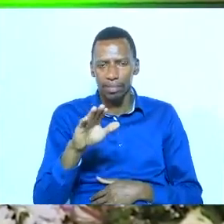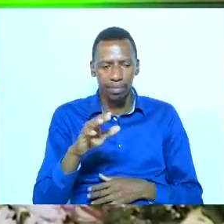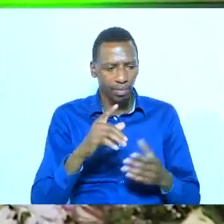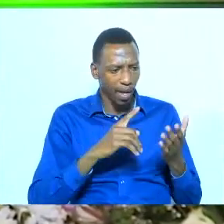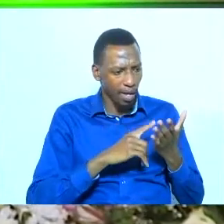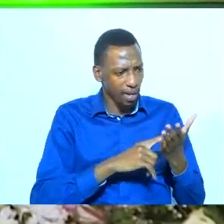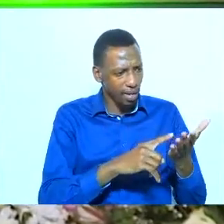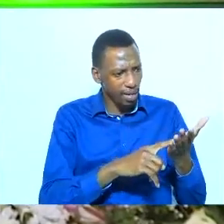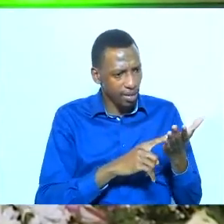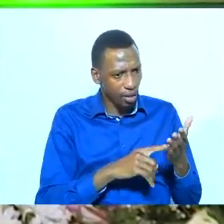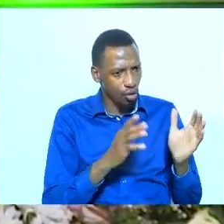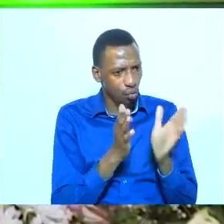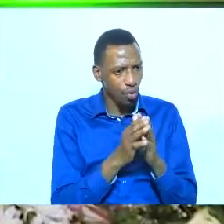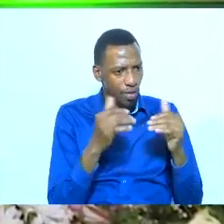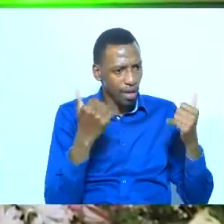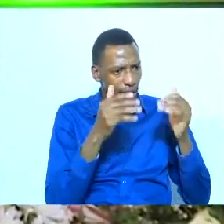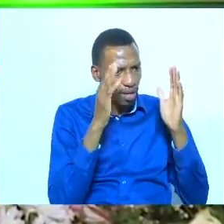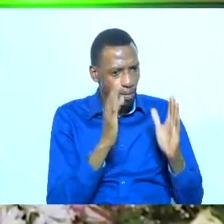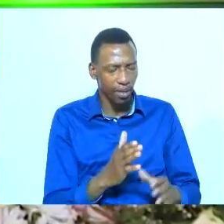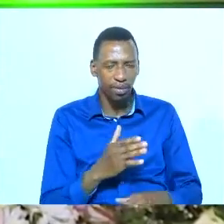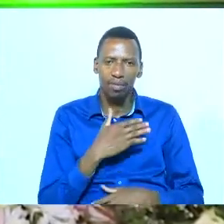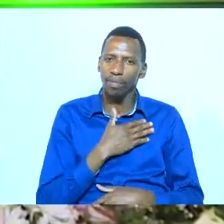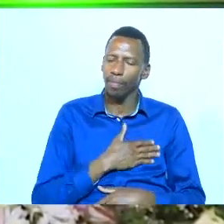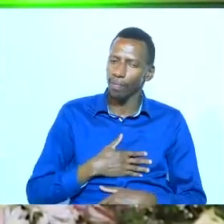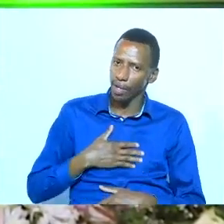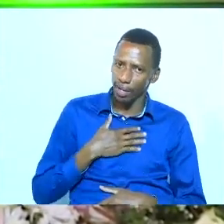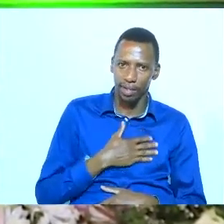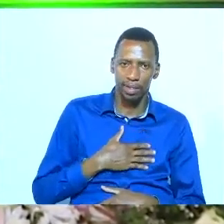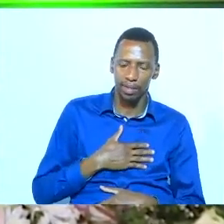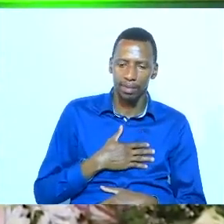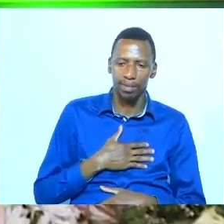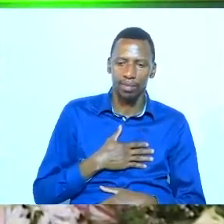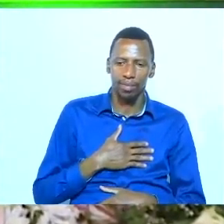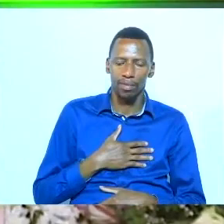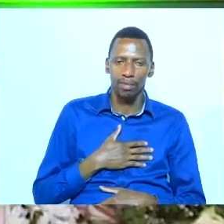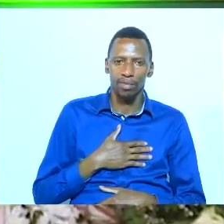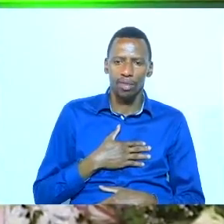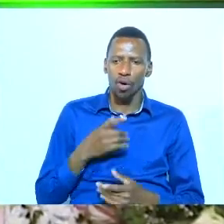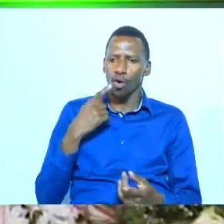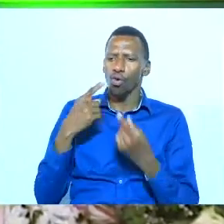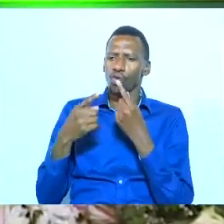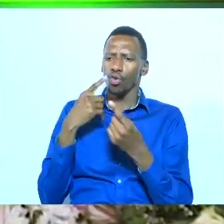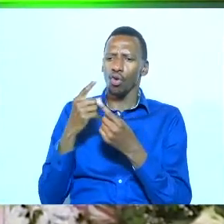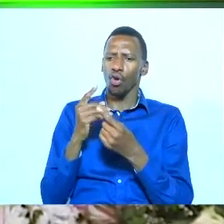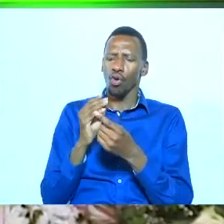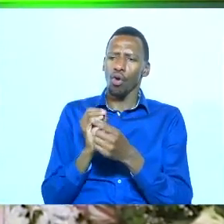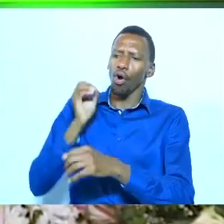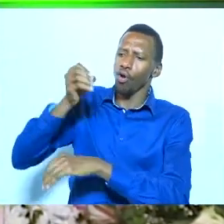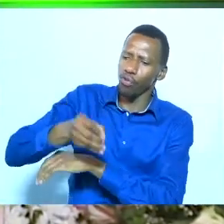with anybody, don't talk beyond necessary.